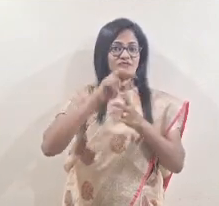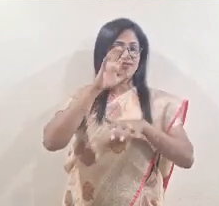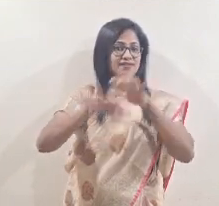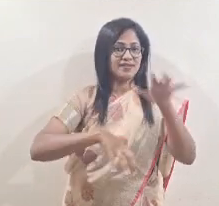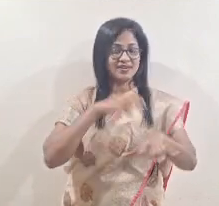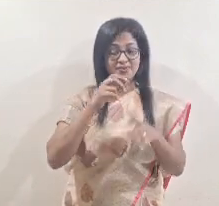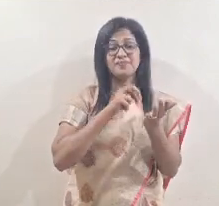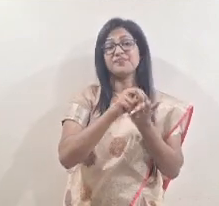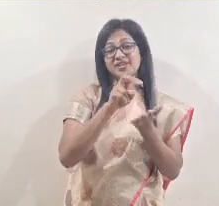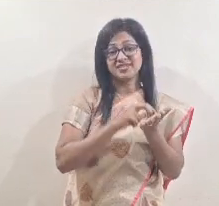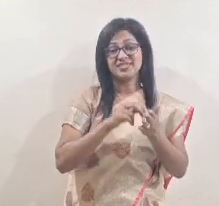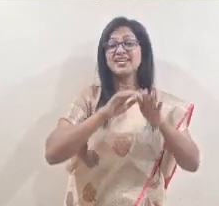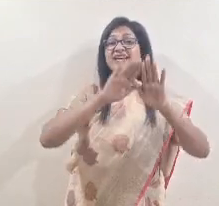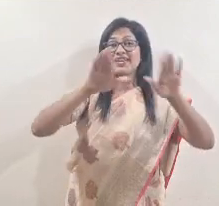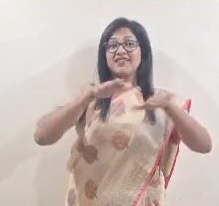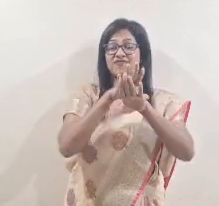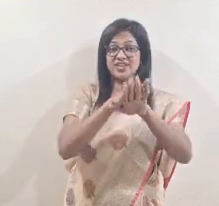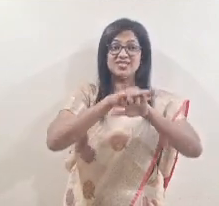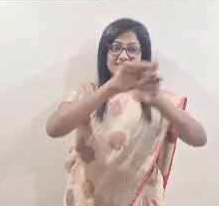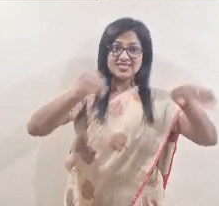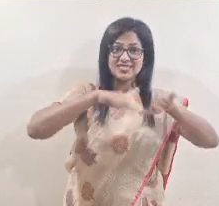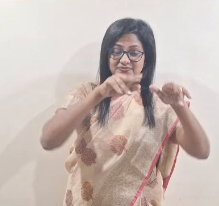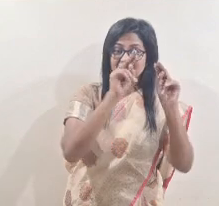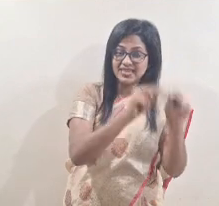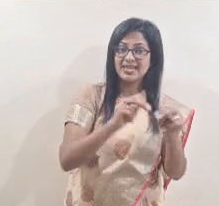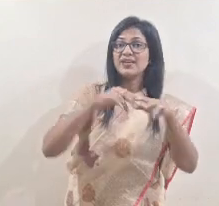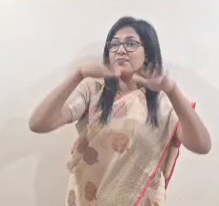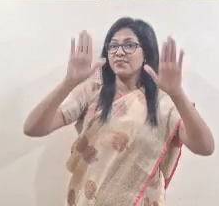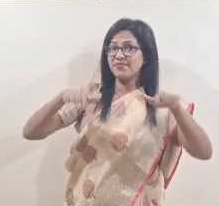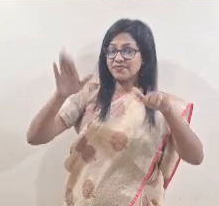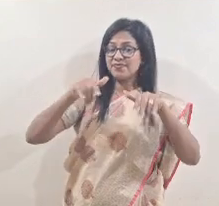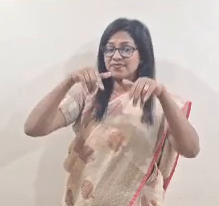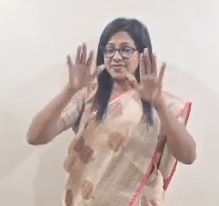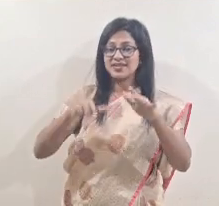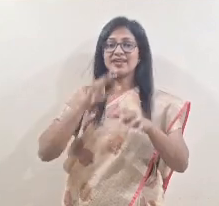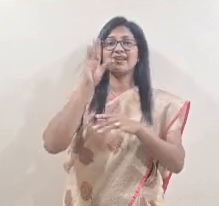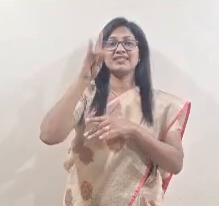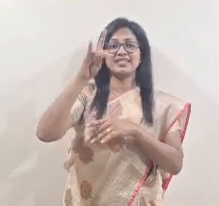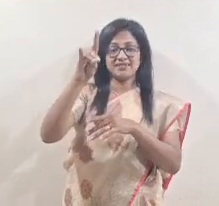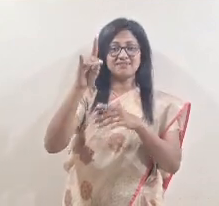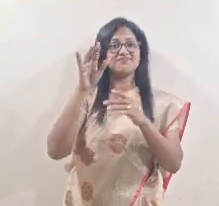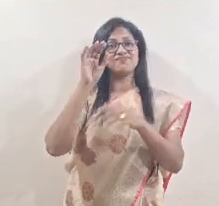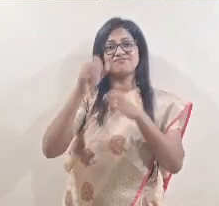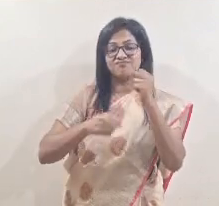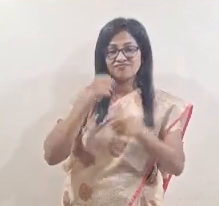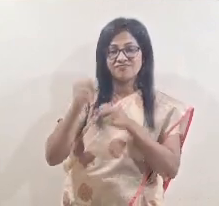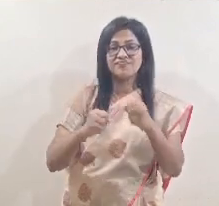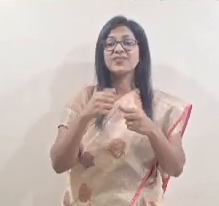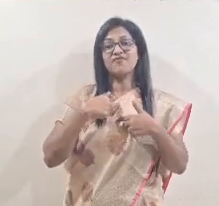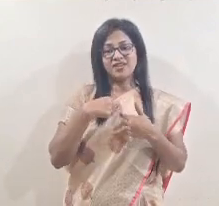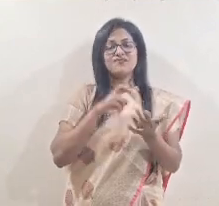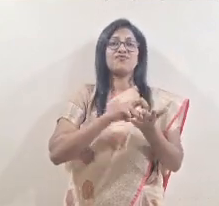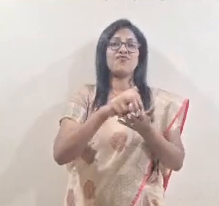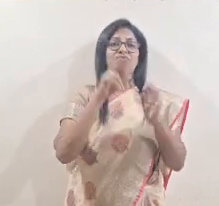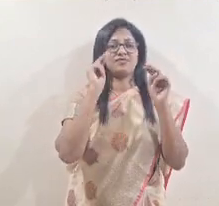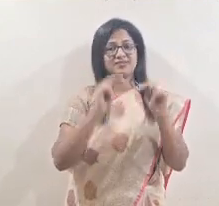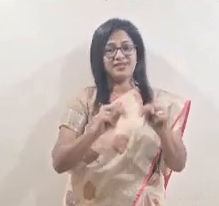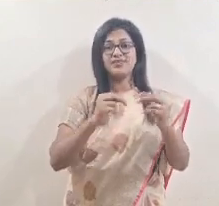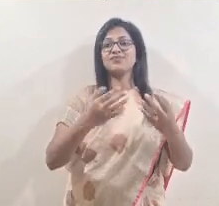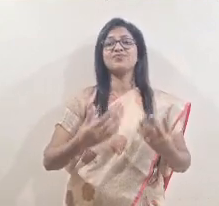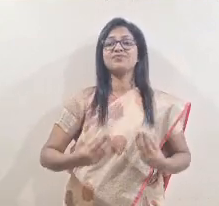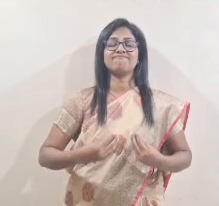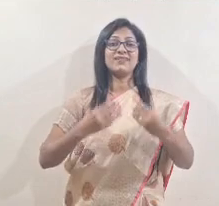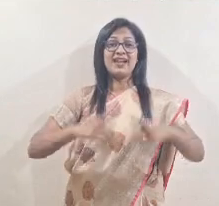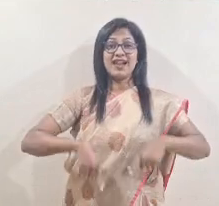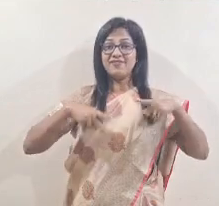As a fish need to swim, a bird to fly, a deer to run, we need to walk. not in order to survive, but to be happy.